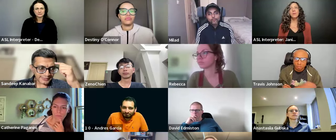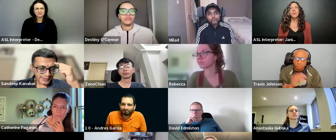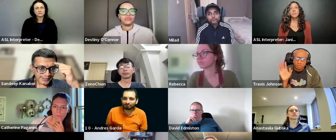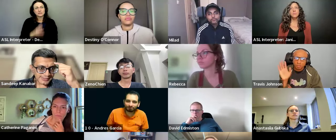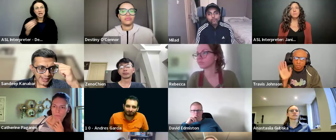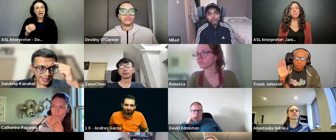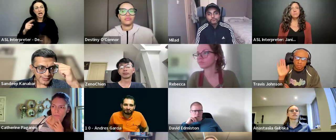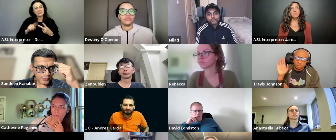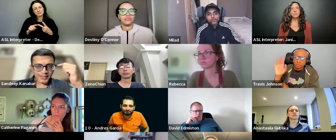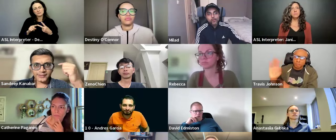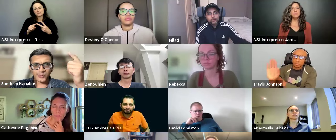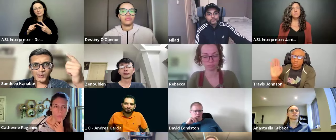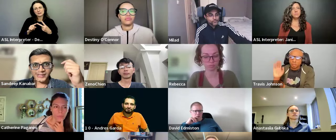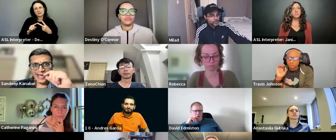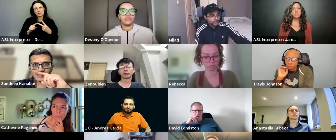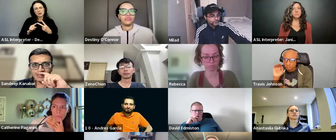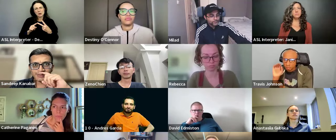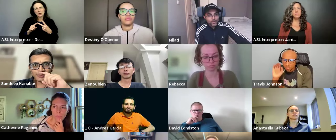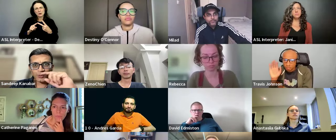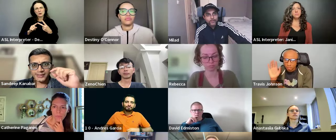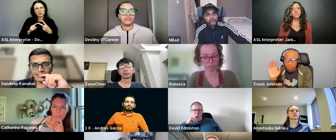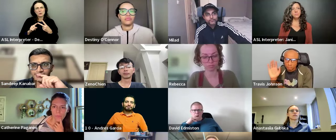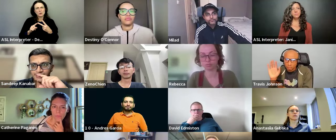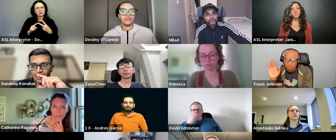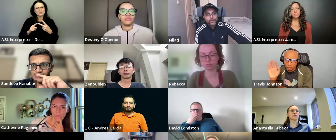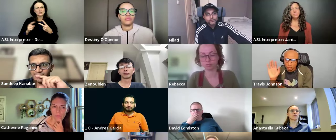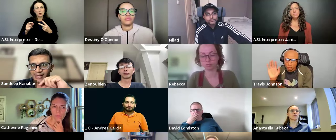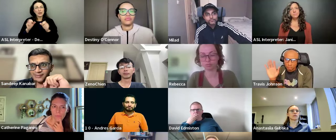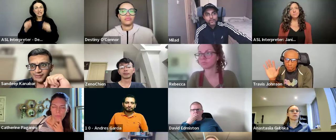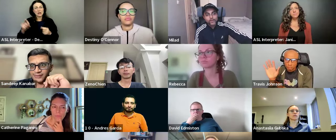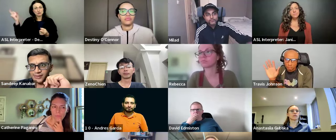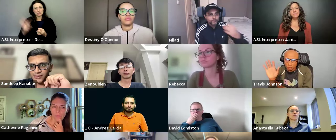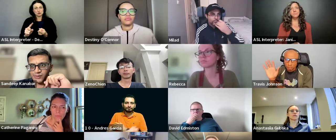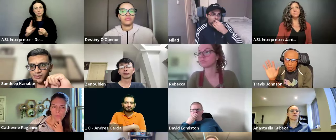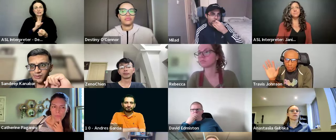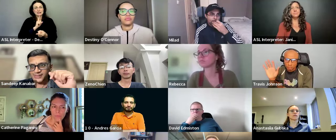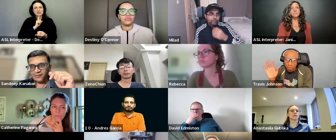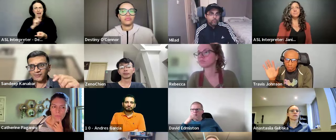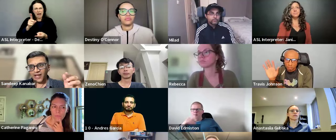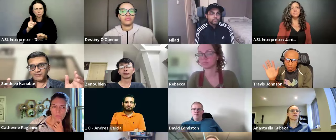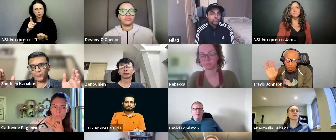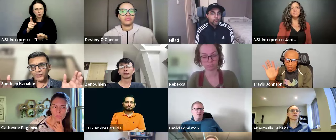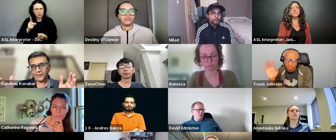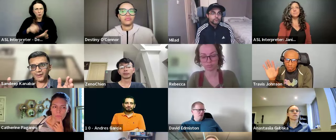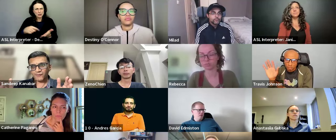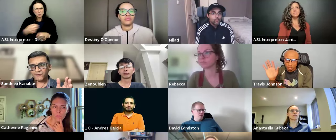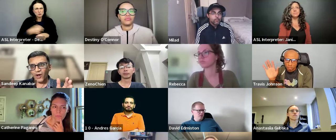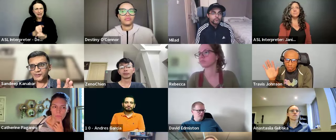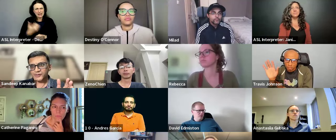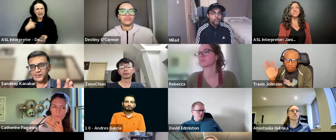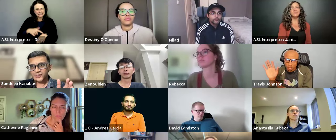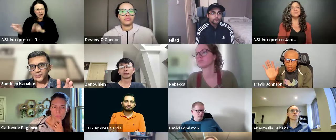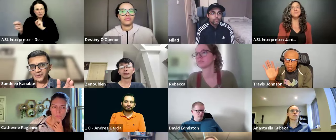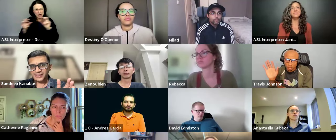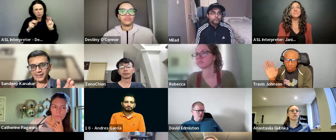And the second thing is that we can reuse the Excel that you had created last time, Catherine. So this time we have a more number of